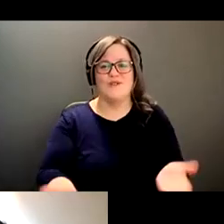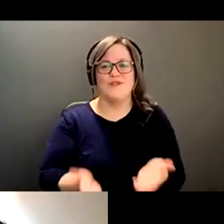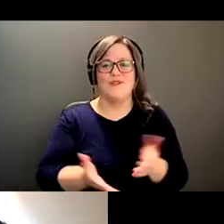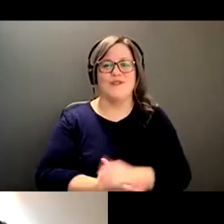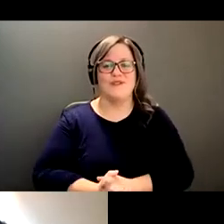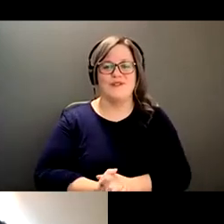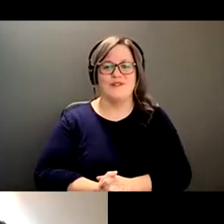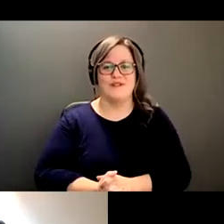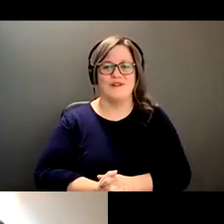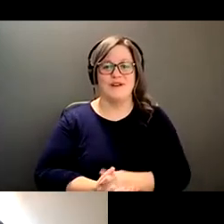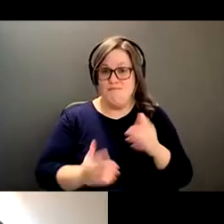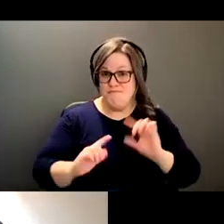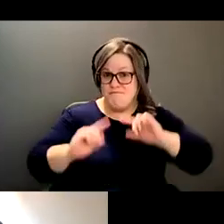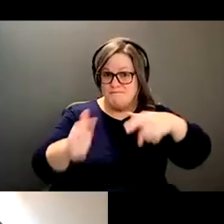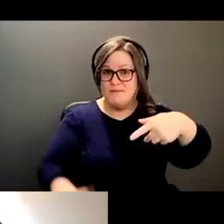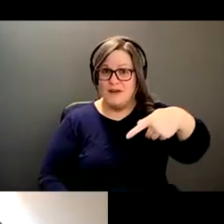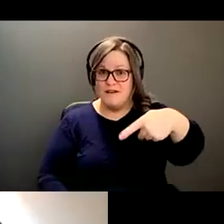Maybe I'll turn it over to Philip.